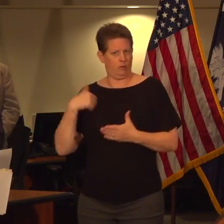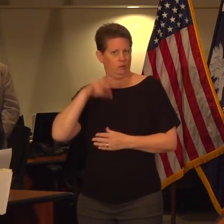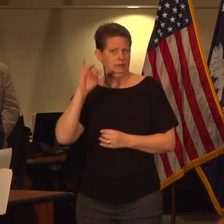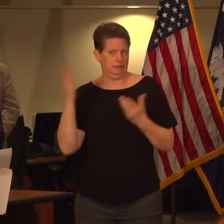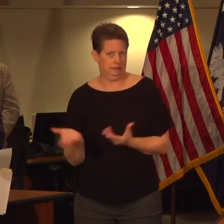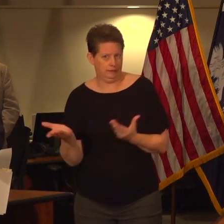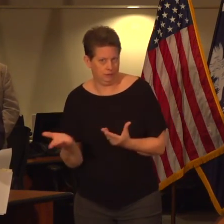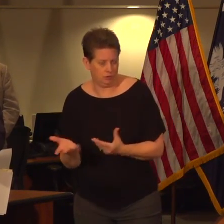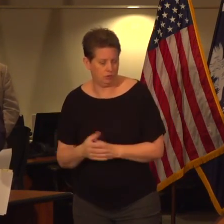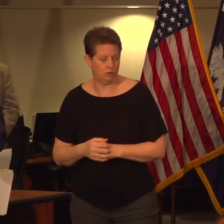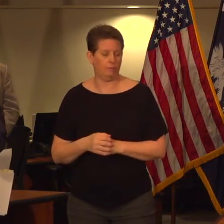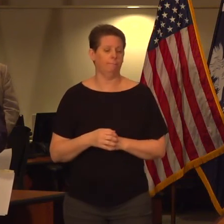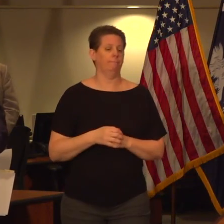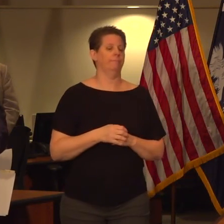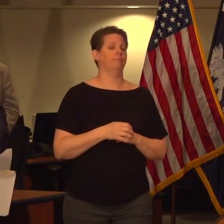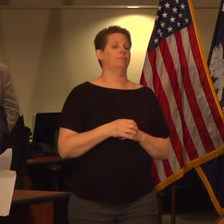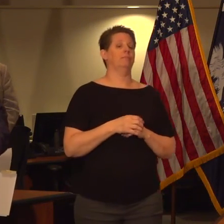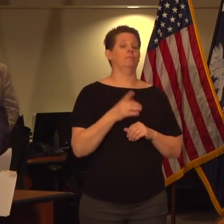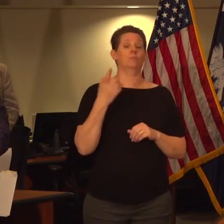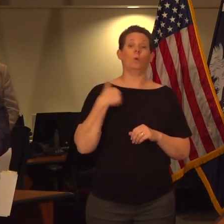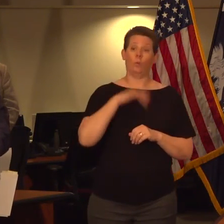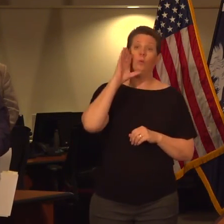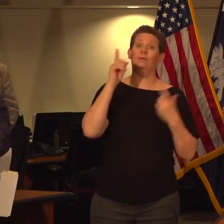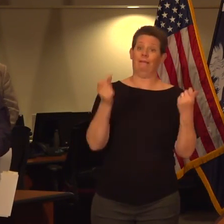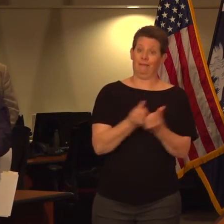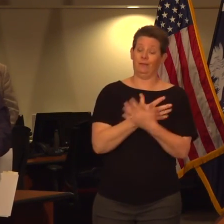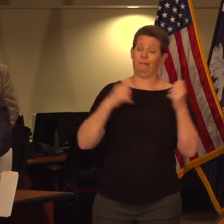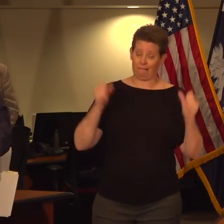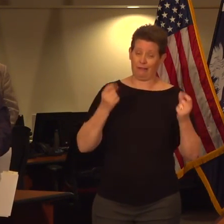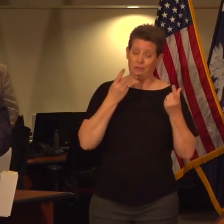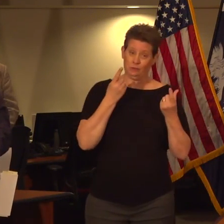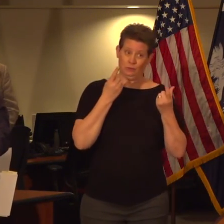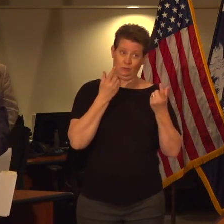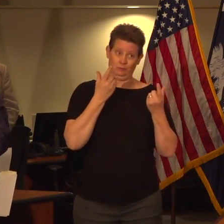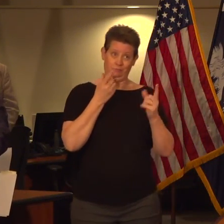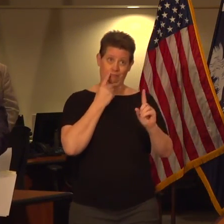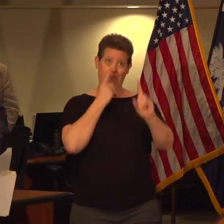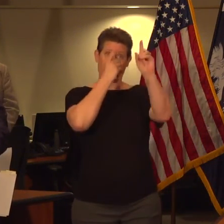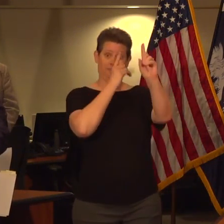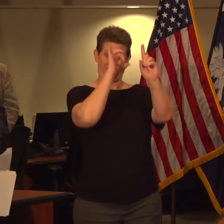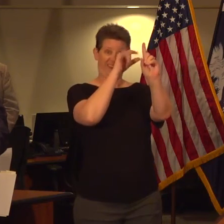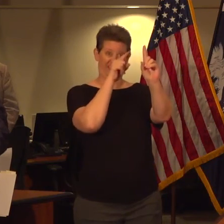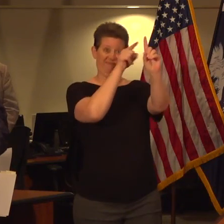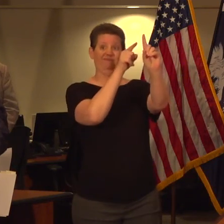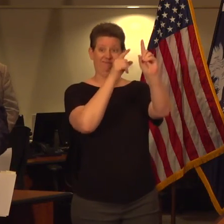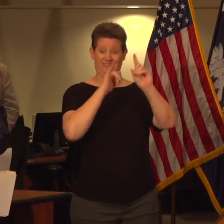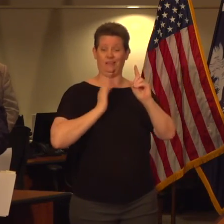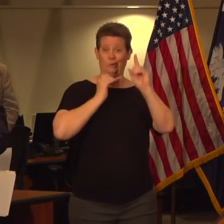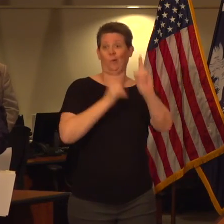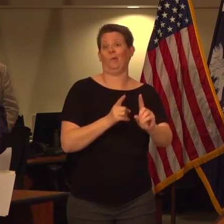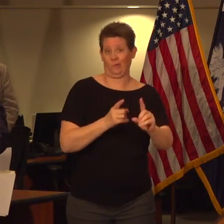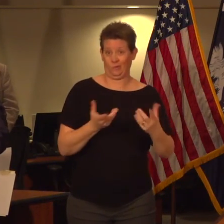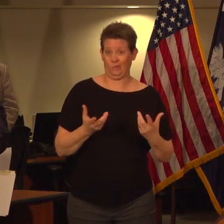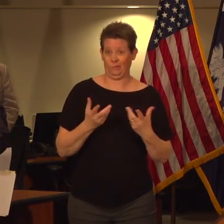that we will do everything that we can to meet that goal, which is to make sure that